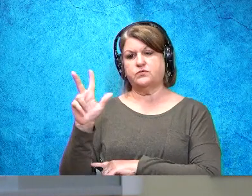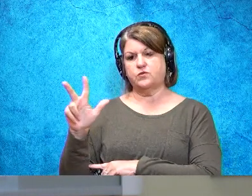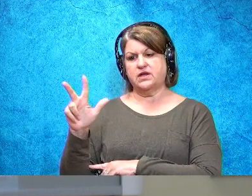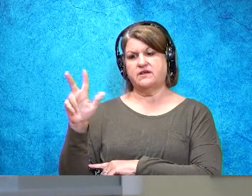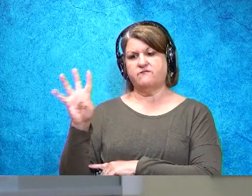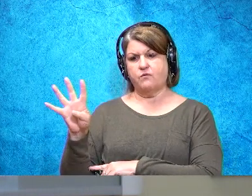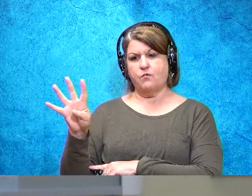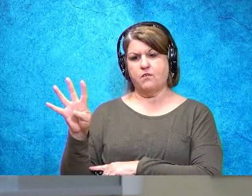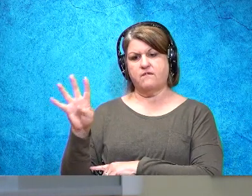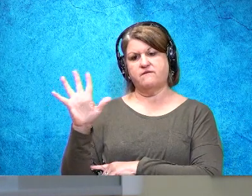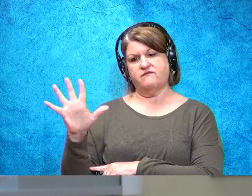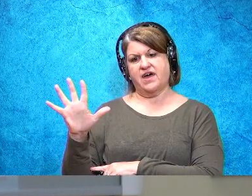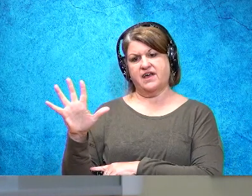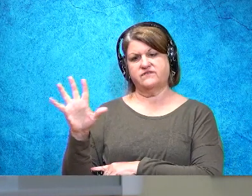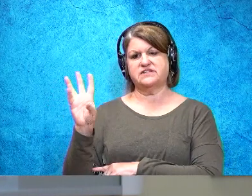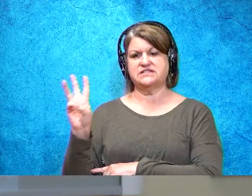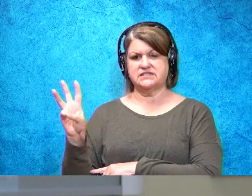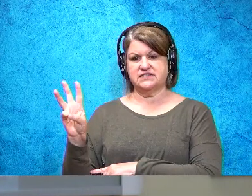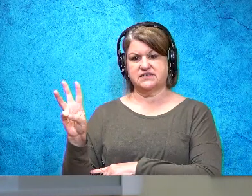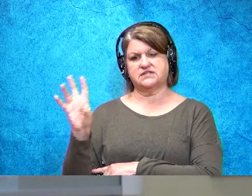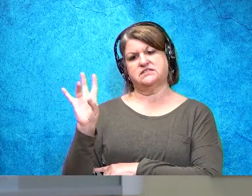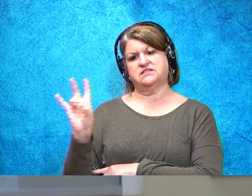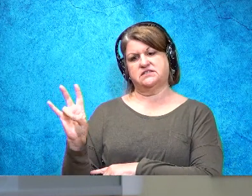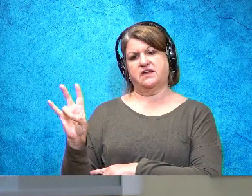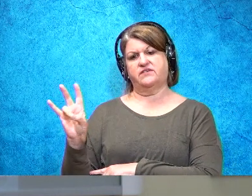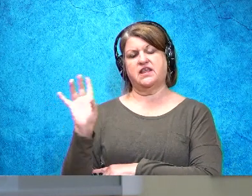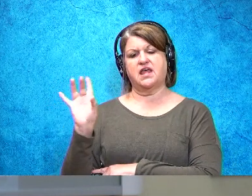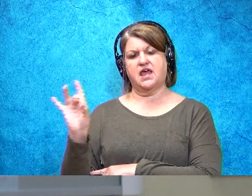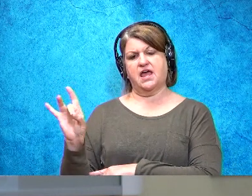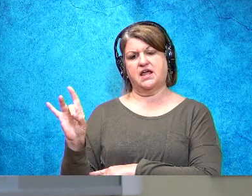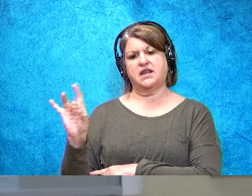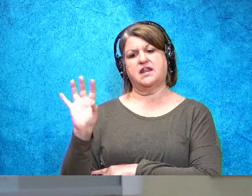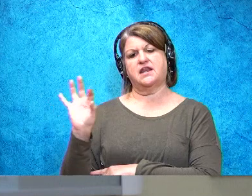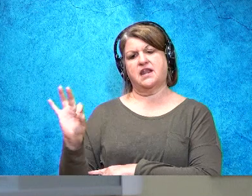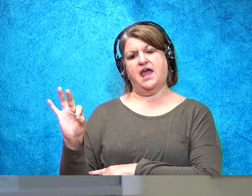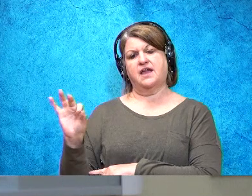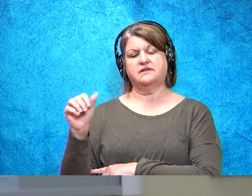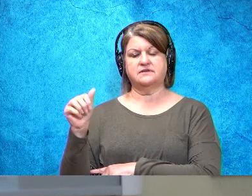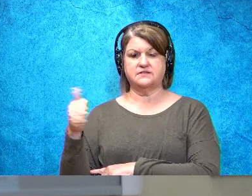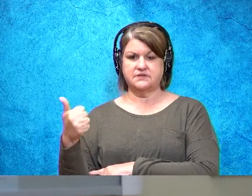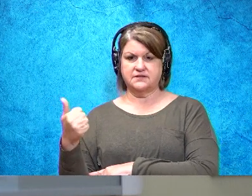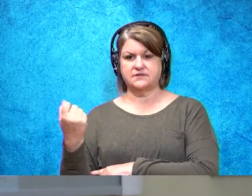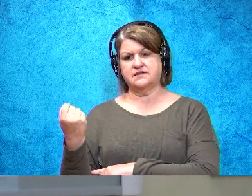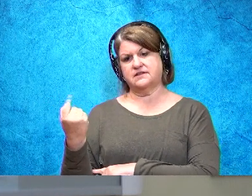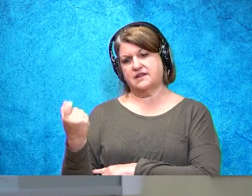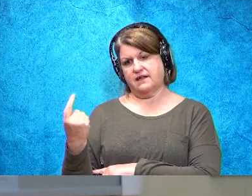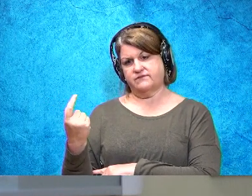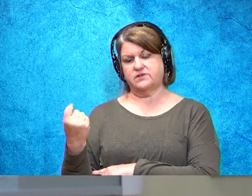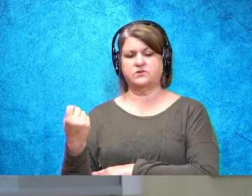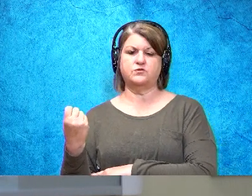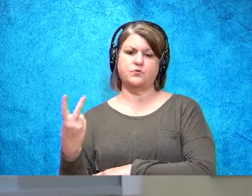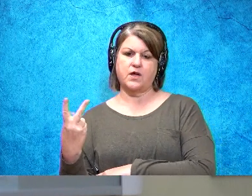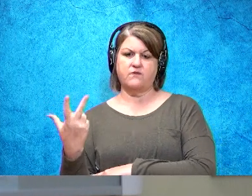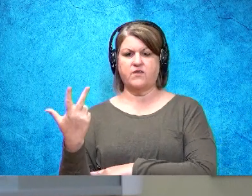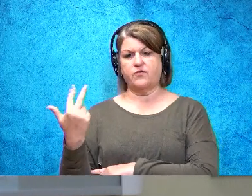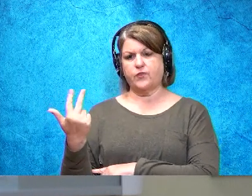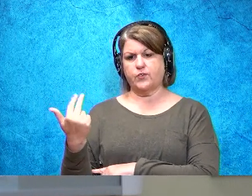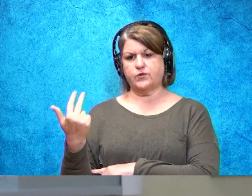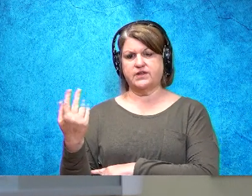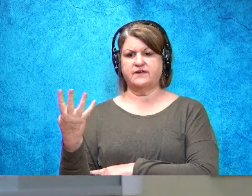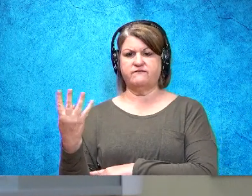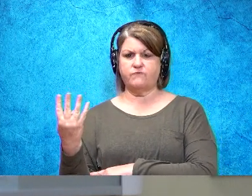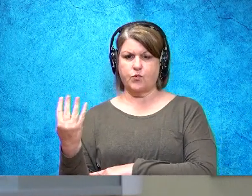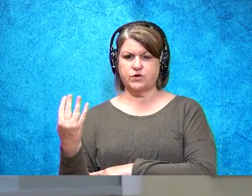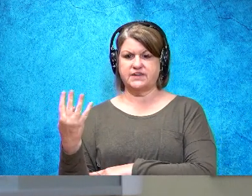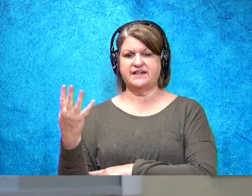4, 5, 6, 7, 8, 9, 10, 11, 12,